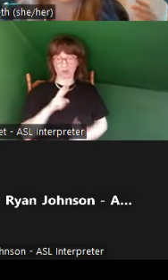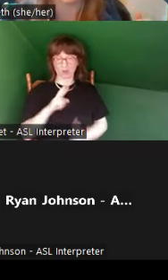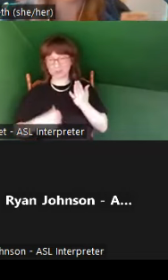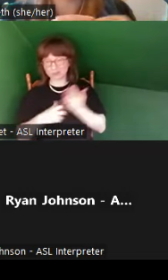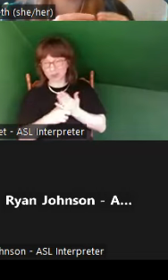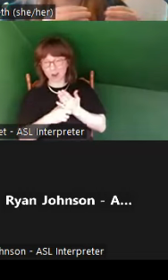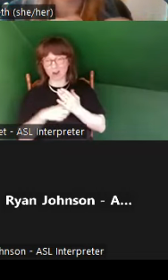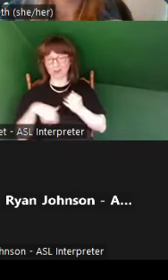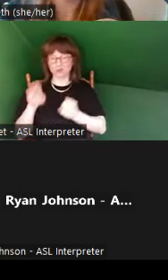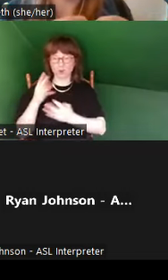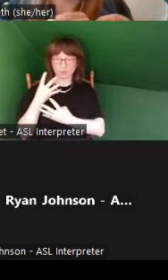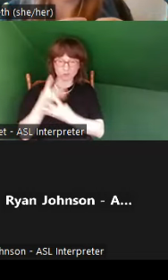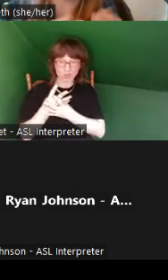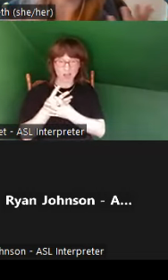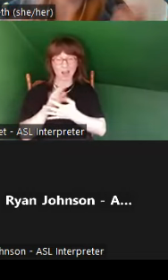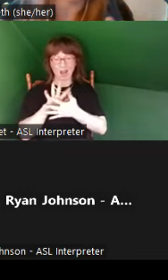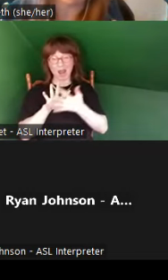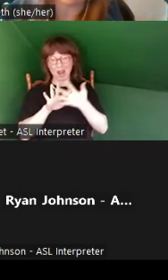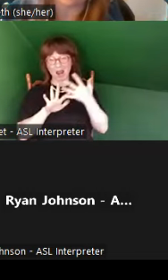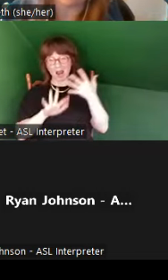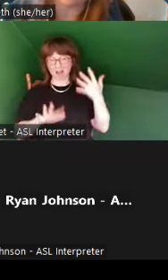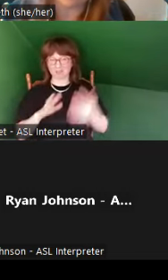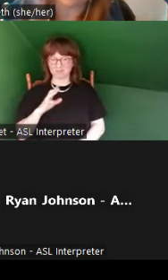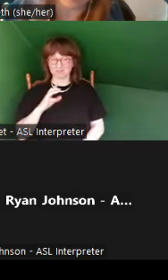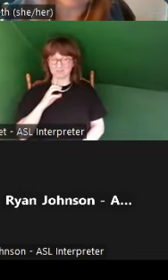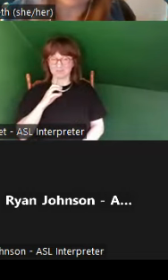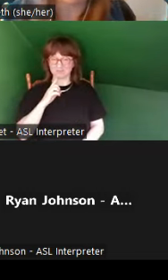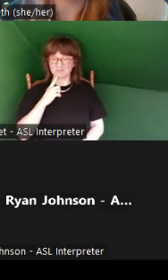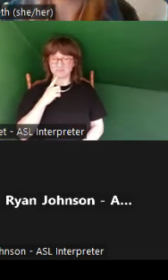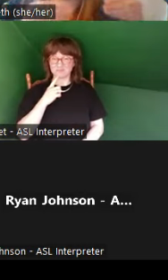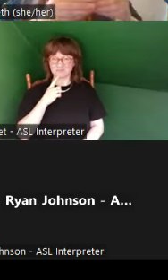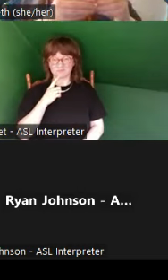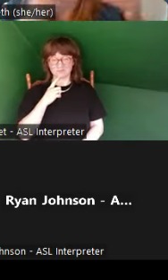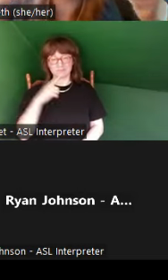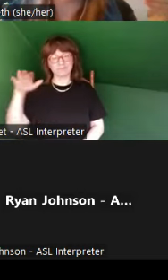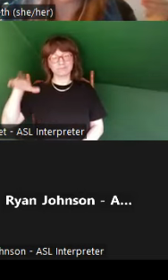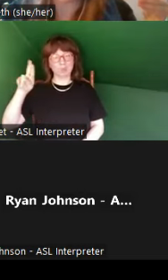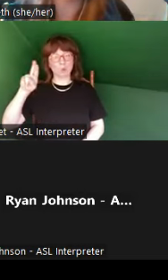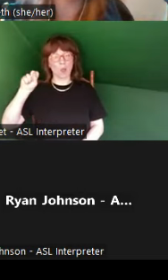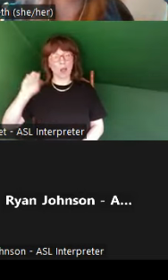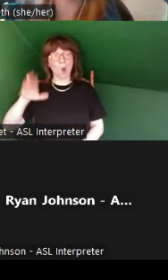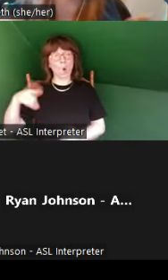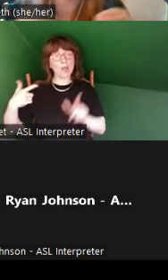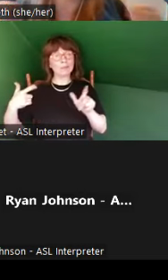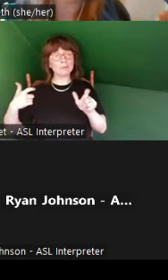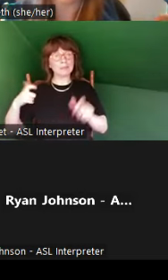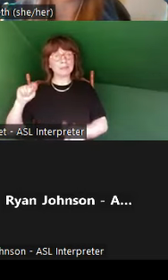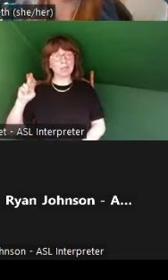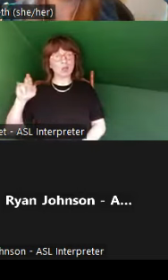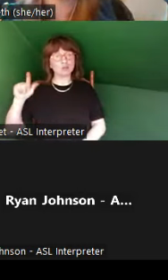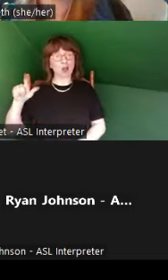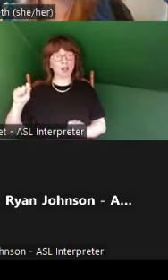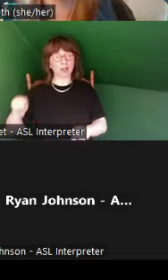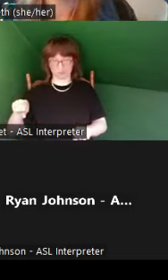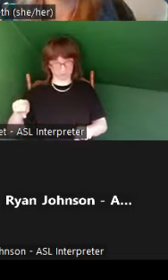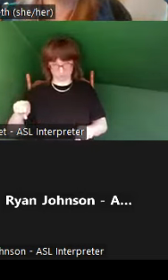convicted of a crime is we say we have a right to a speedy trial in this country, but it can get pretty drawn